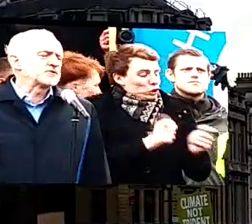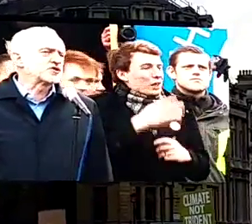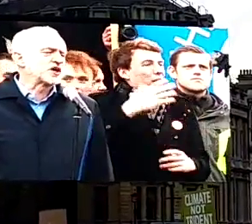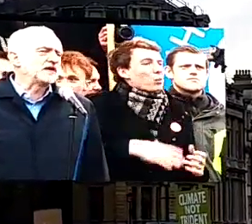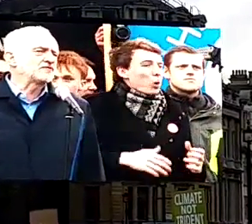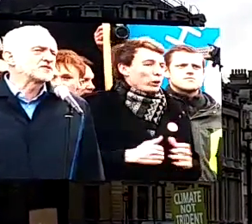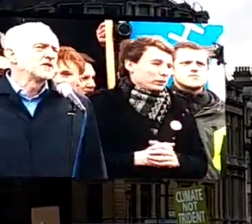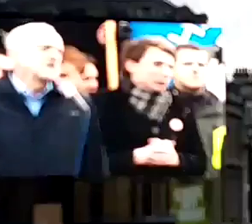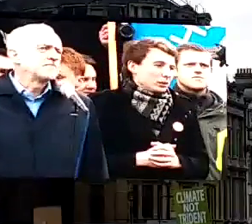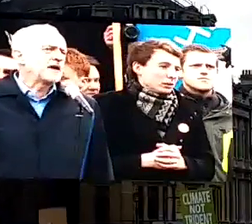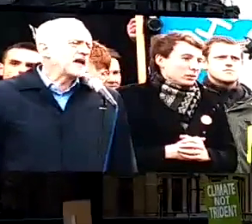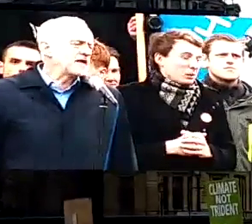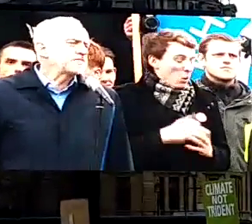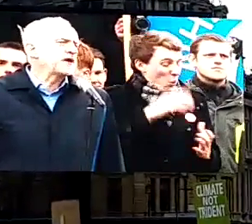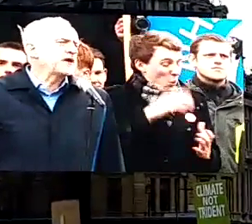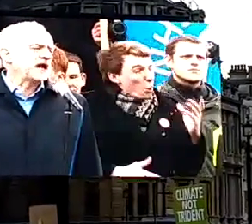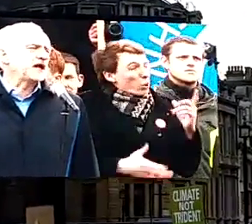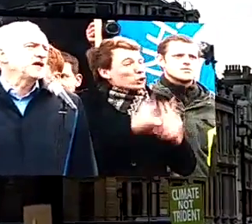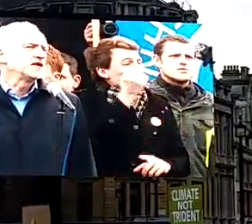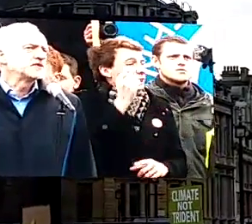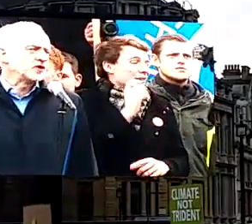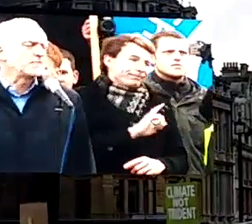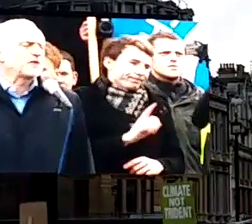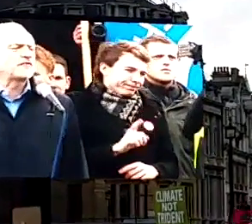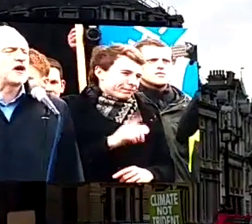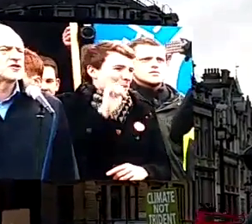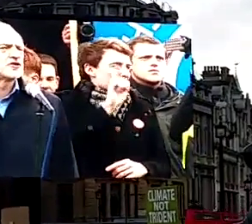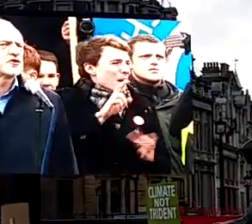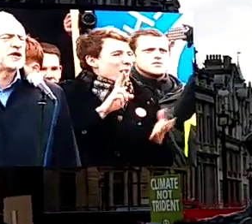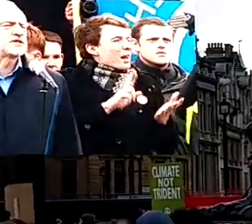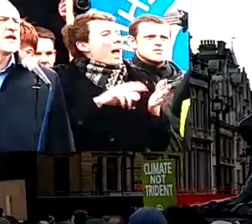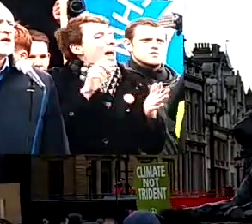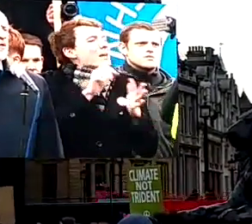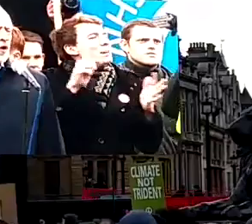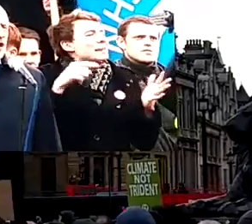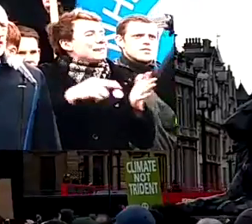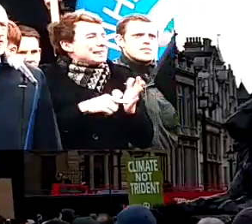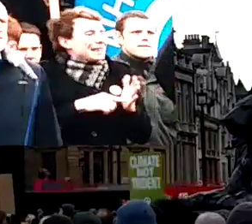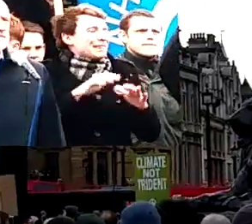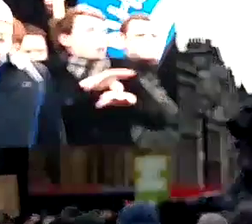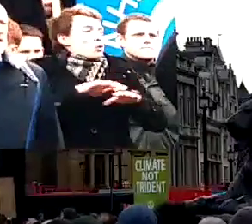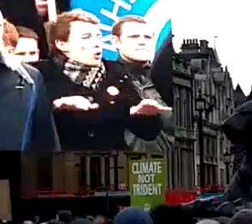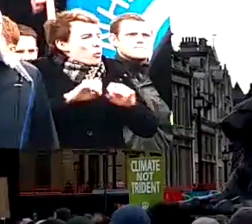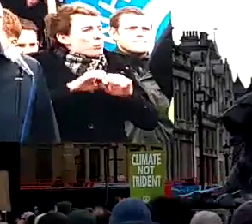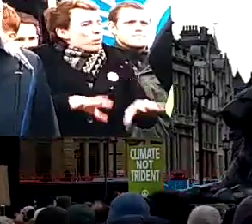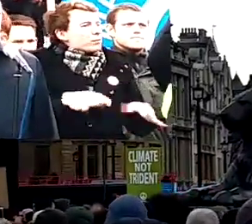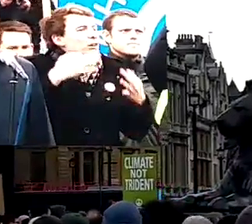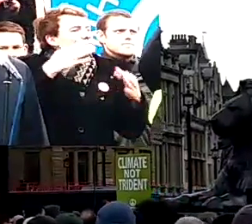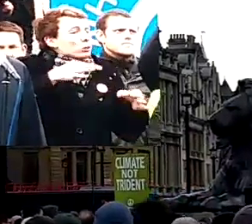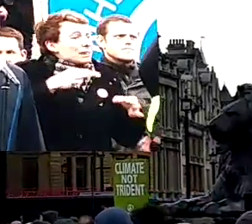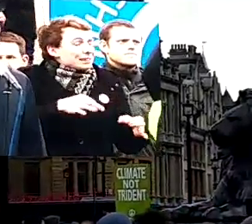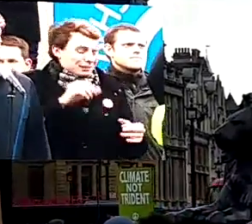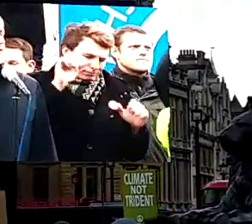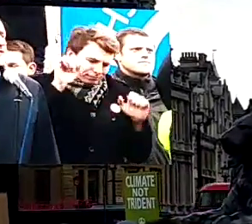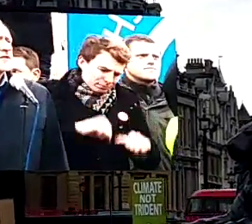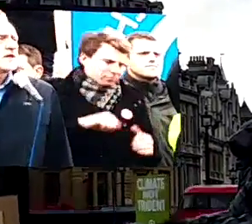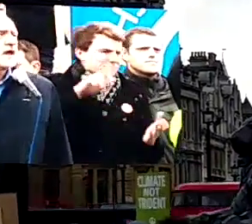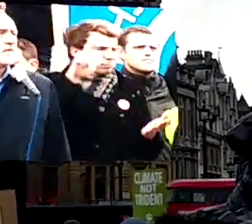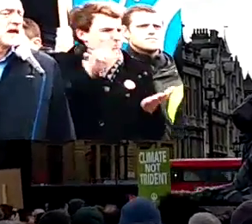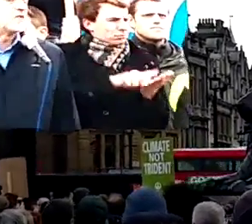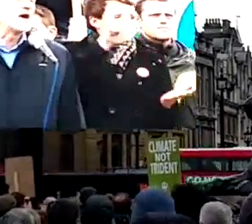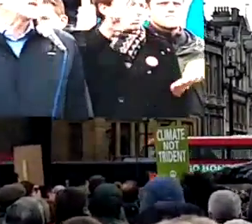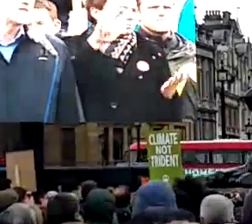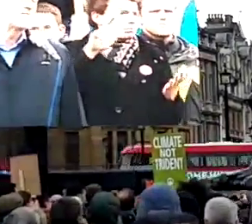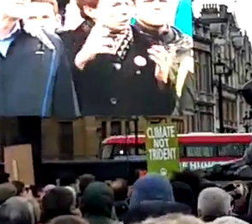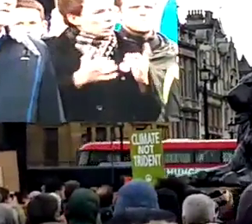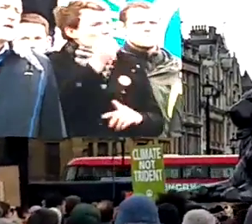all of that was achieved, but the NPT, the Non-Proliferation Treaty, was. It has worked